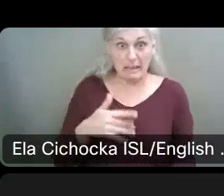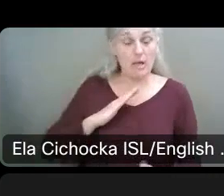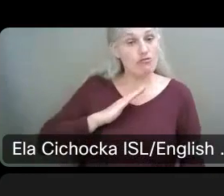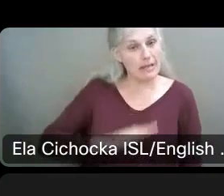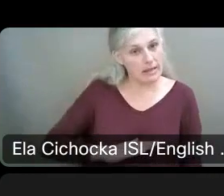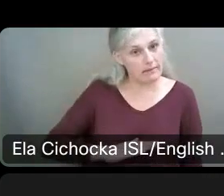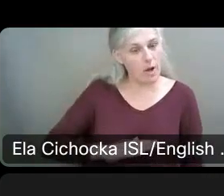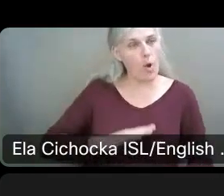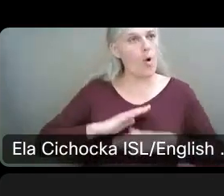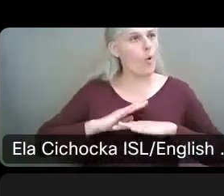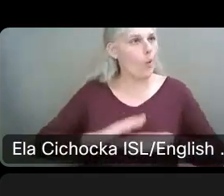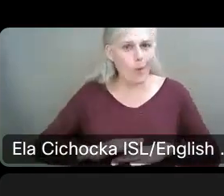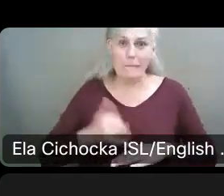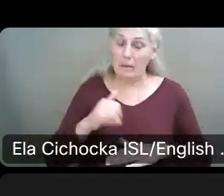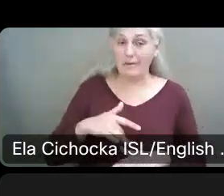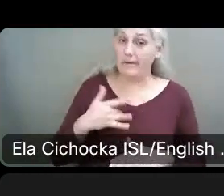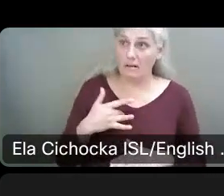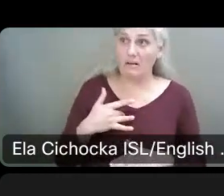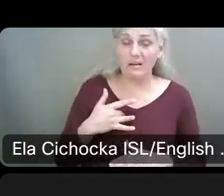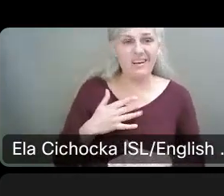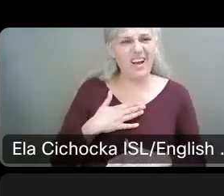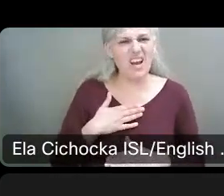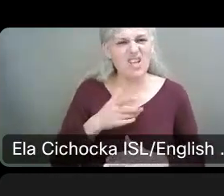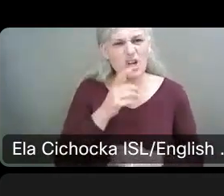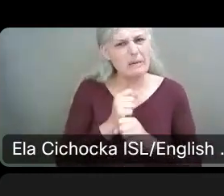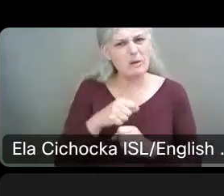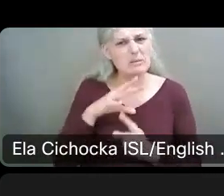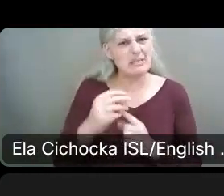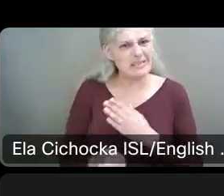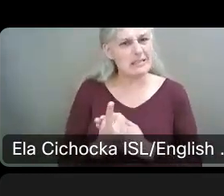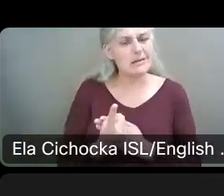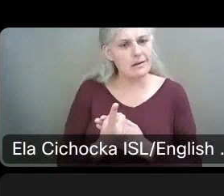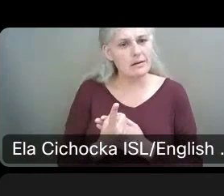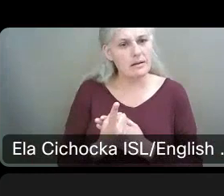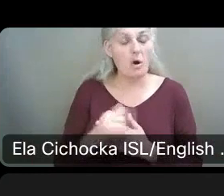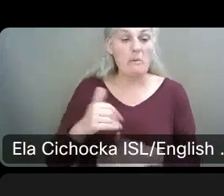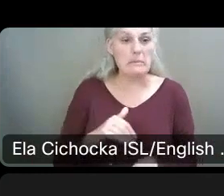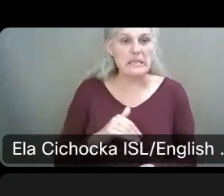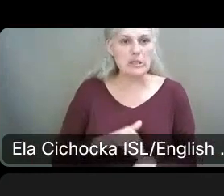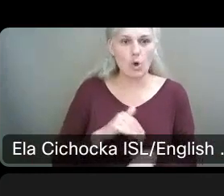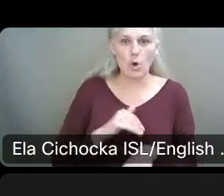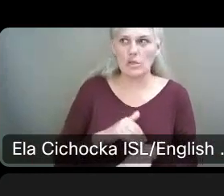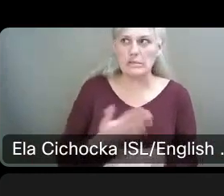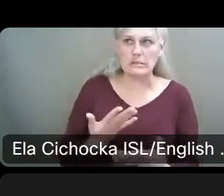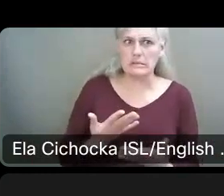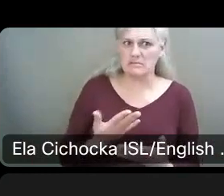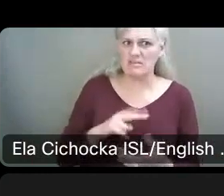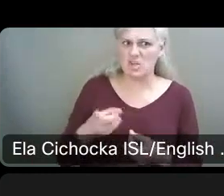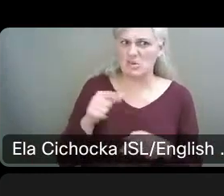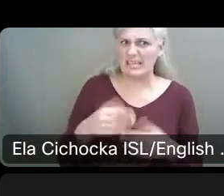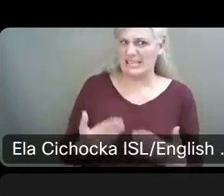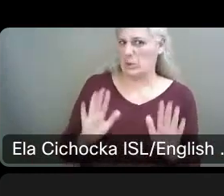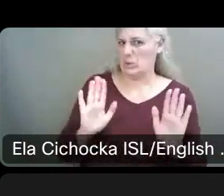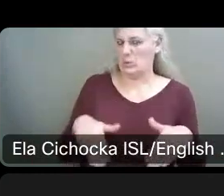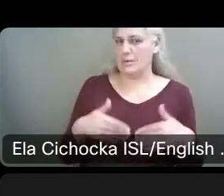relief, oh, actually, do you know what? I would actually like to talk about this. Maybe you felt annoyed. Maybe you felt, go on, we're not going to do this